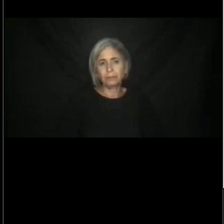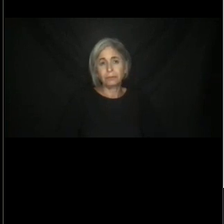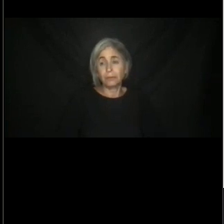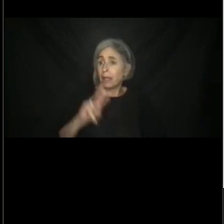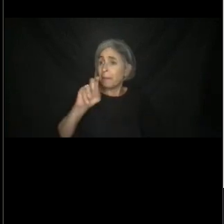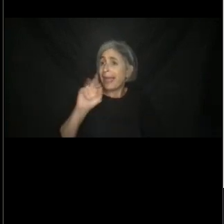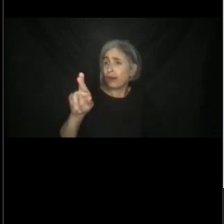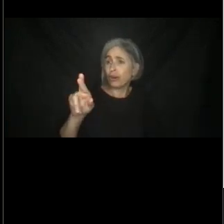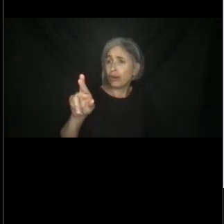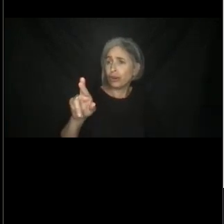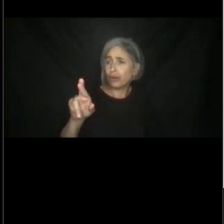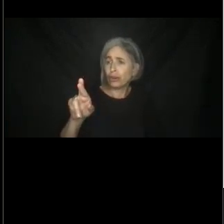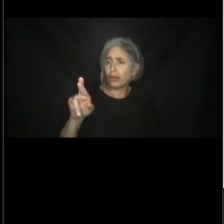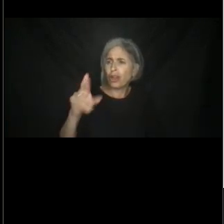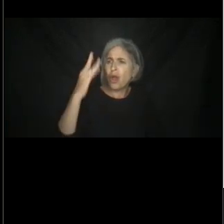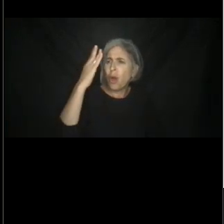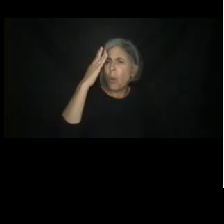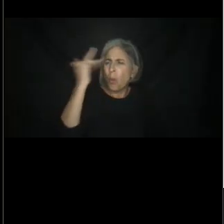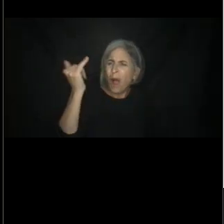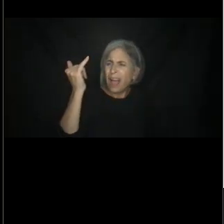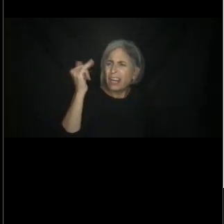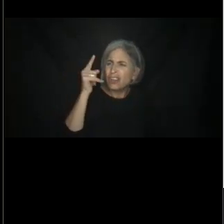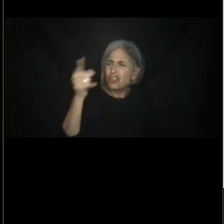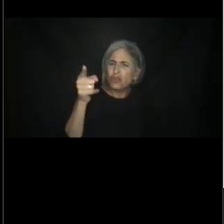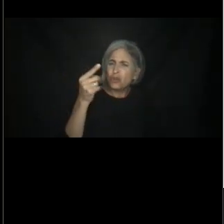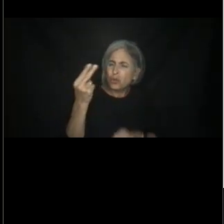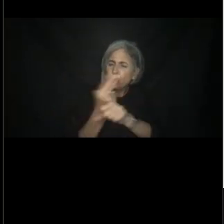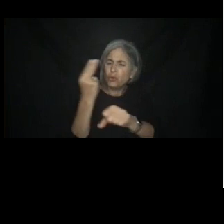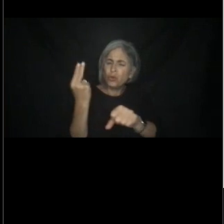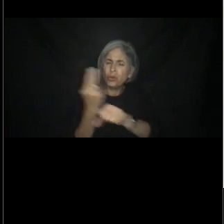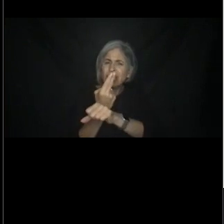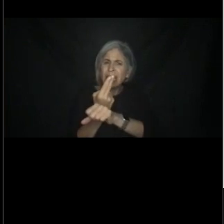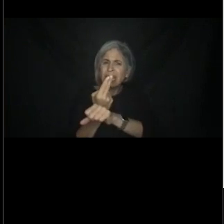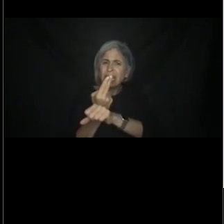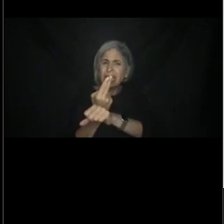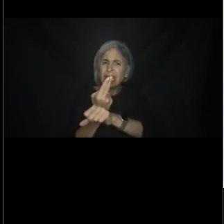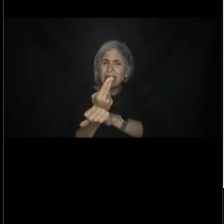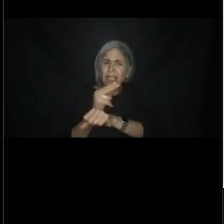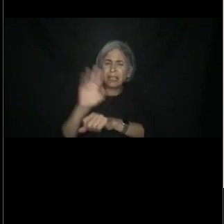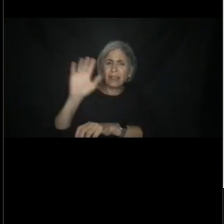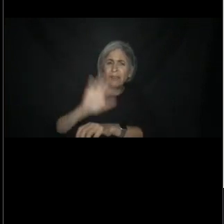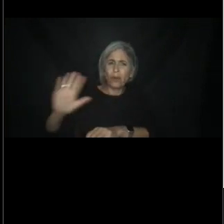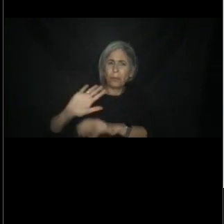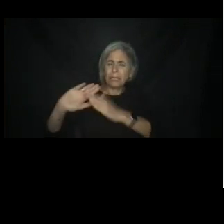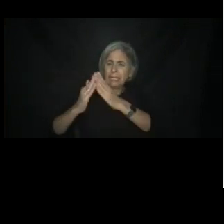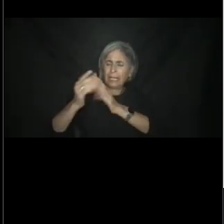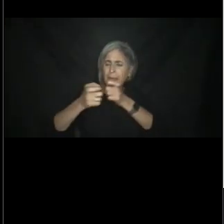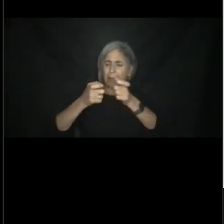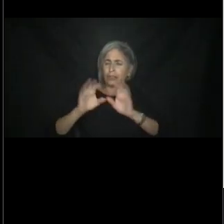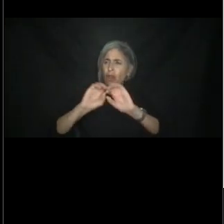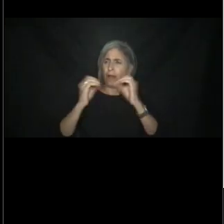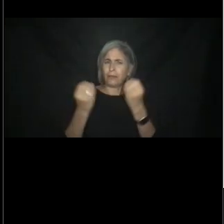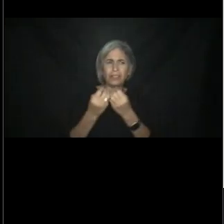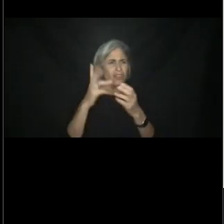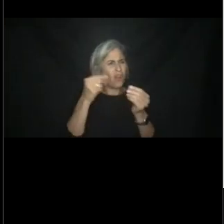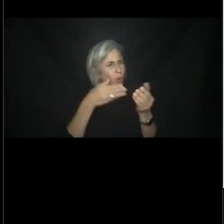Mayor, why the heck are you using the former city manager's office? You have no